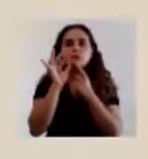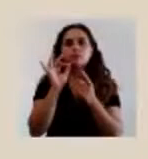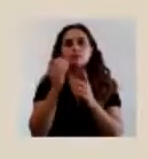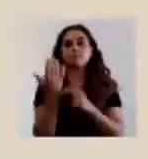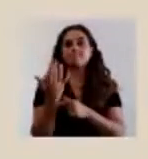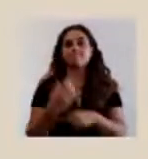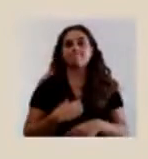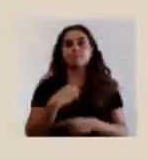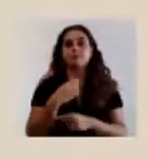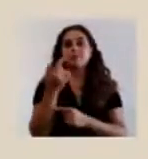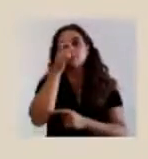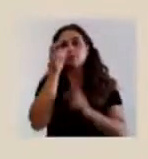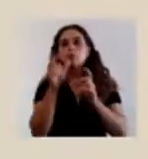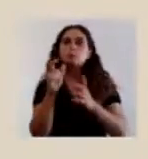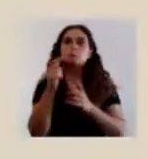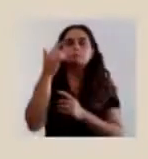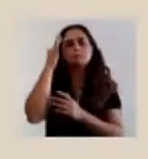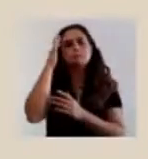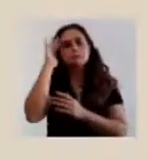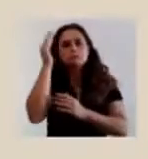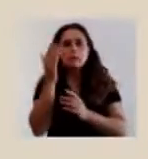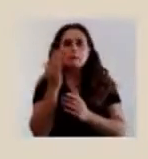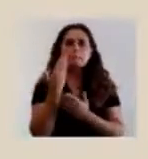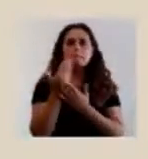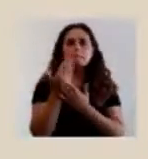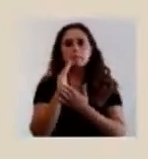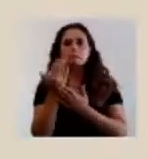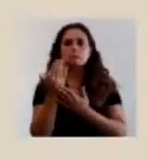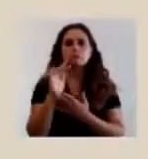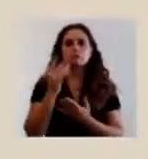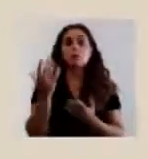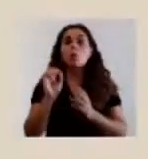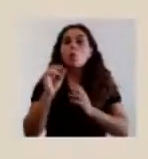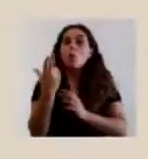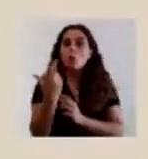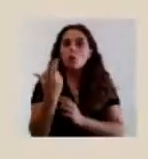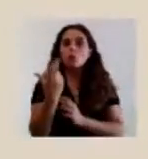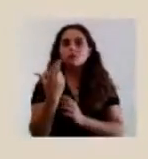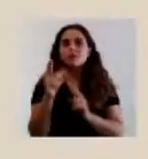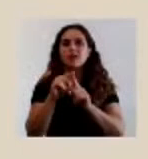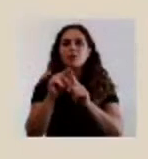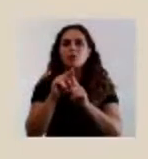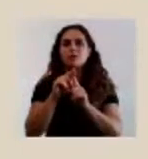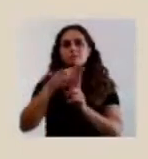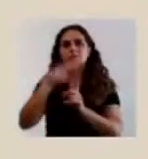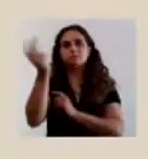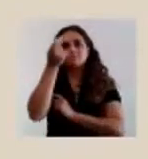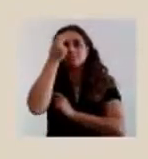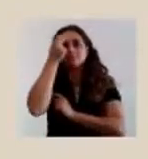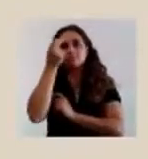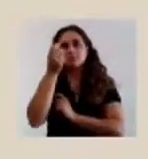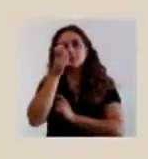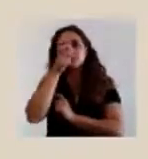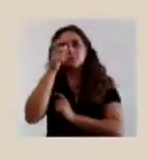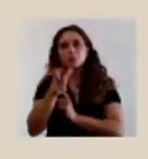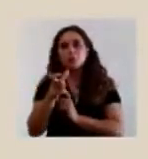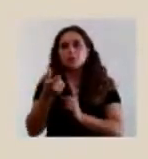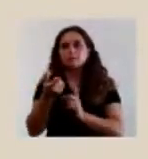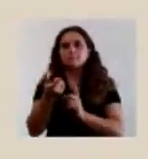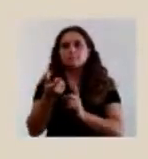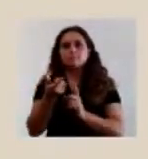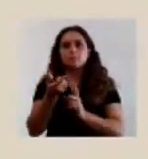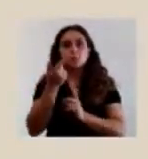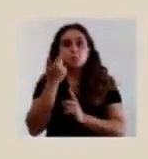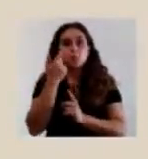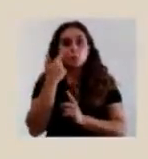the individual is more or less aware of them, or they may be implicit, meaning the individual has no